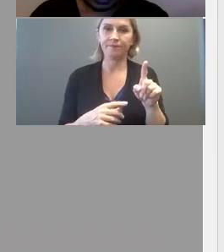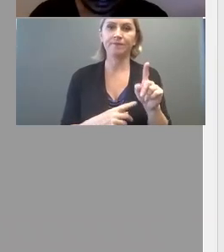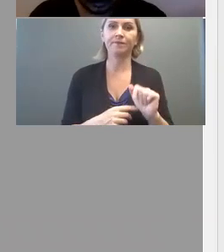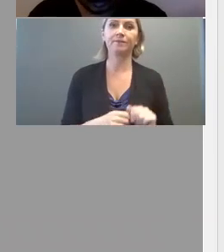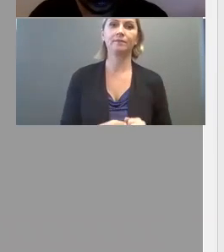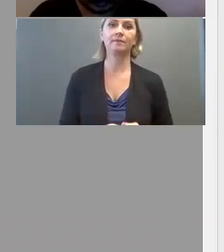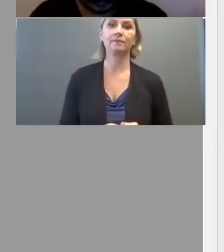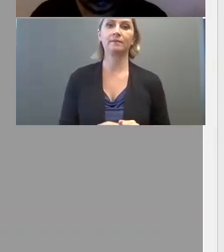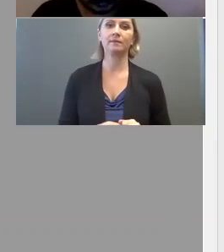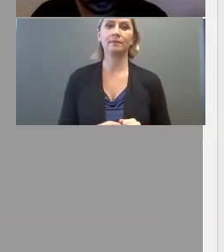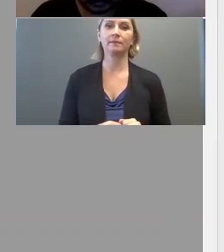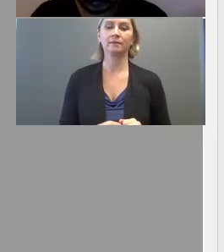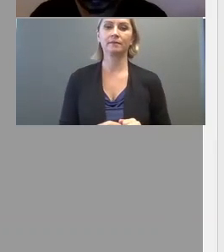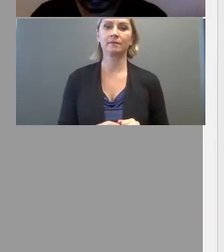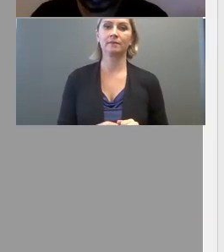and int A2,